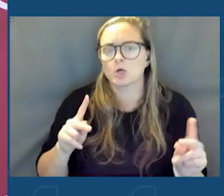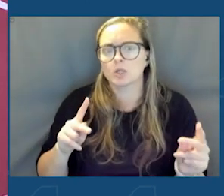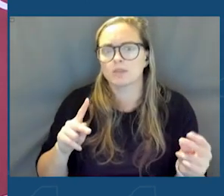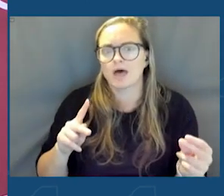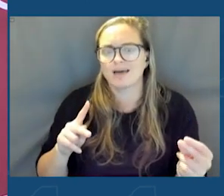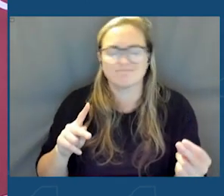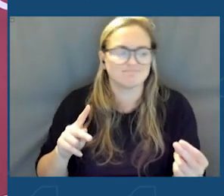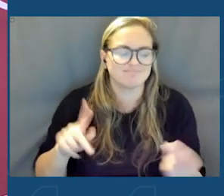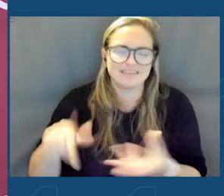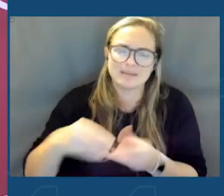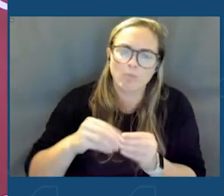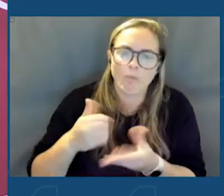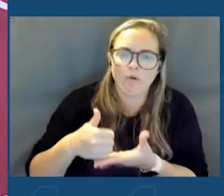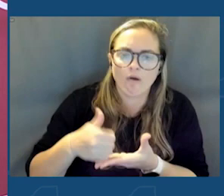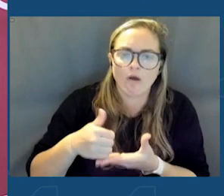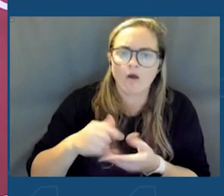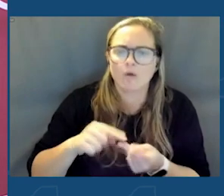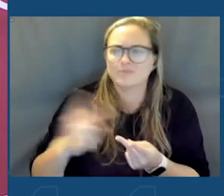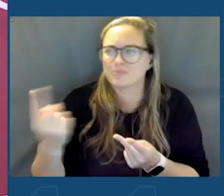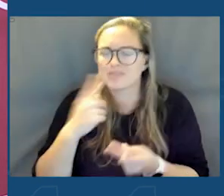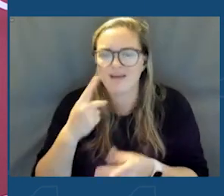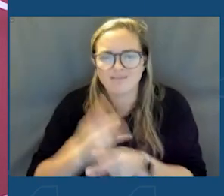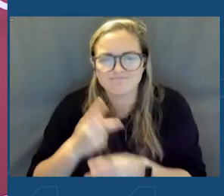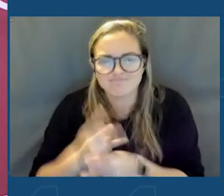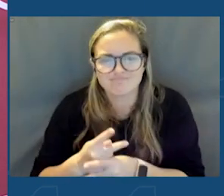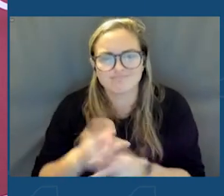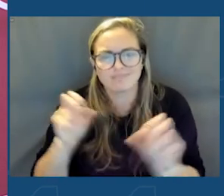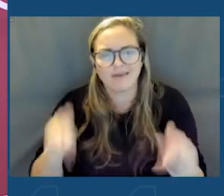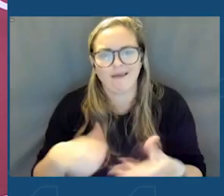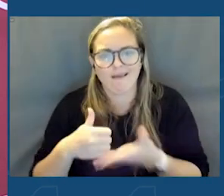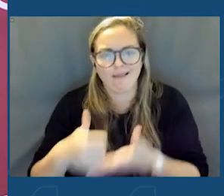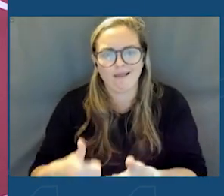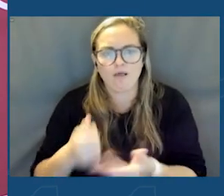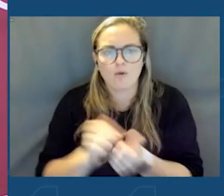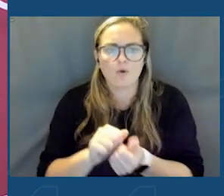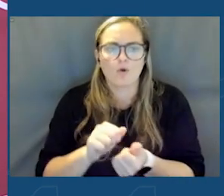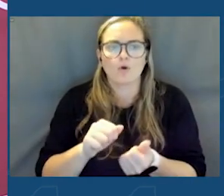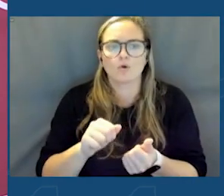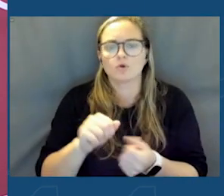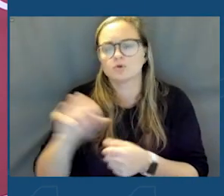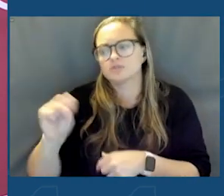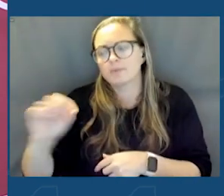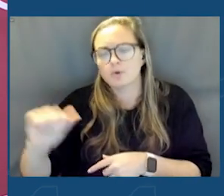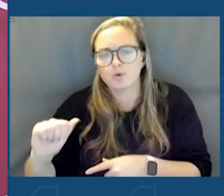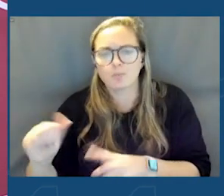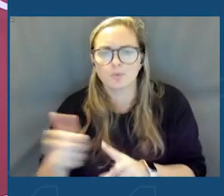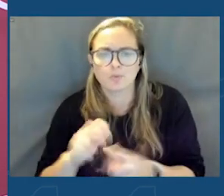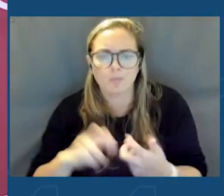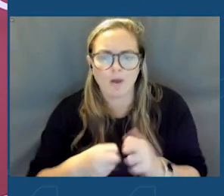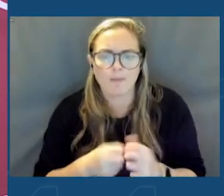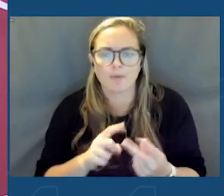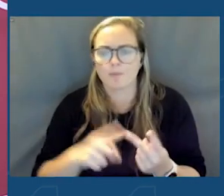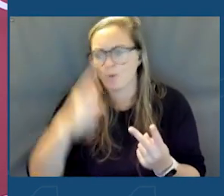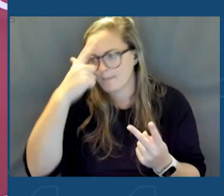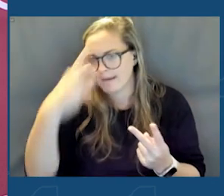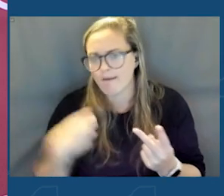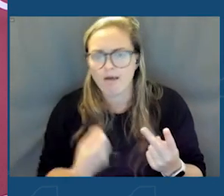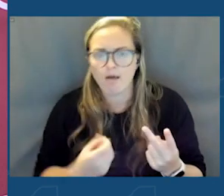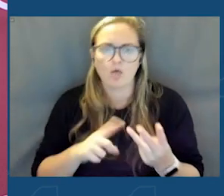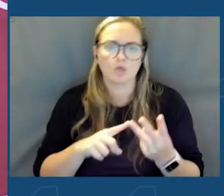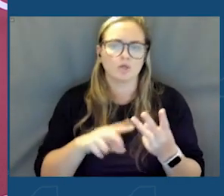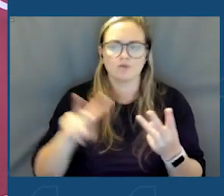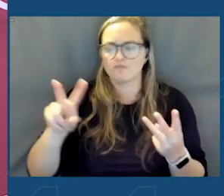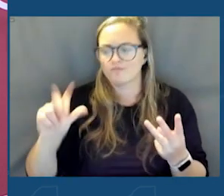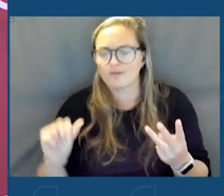extra hand. They need someone who cares about them. And whether they have a substance abuse problem or mental health problems, or sometimes it's our veterans, sometimes it's